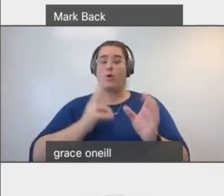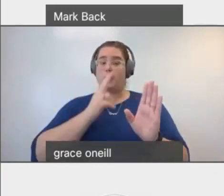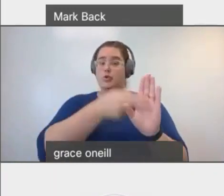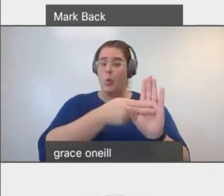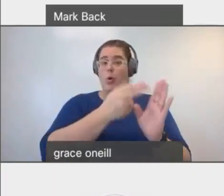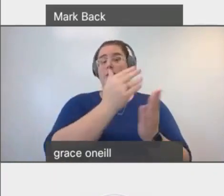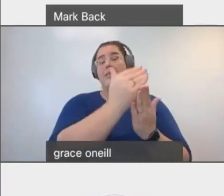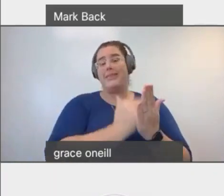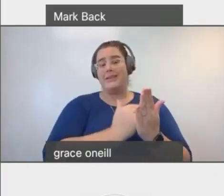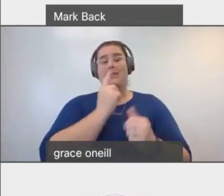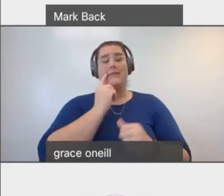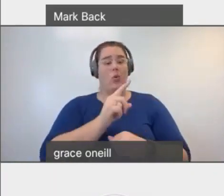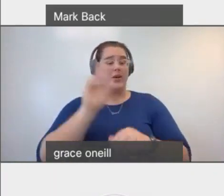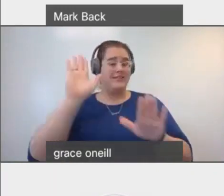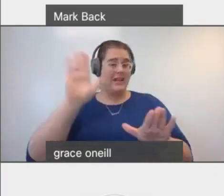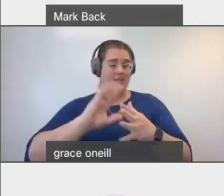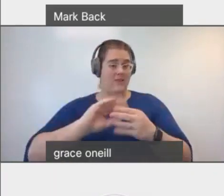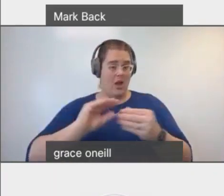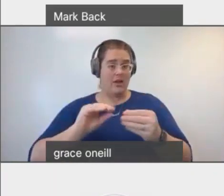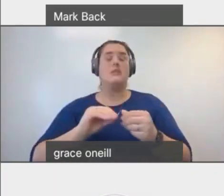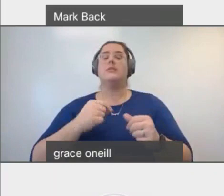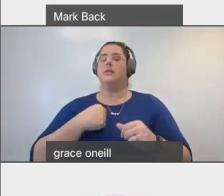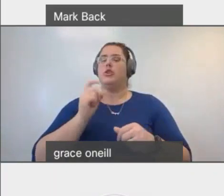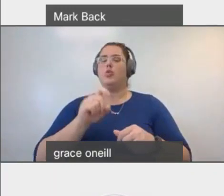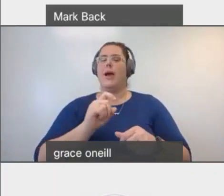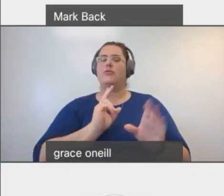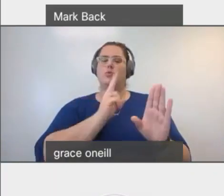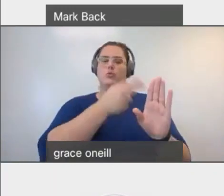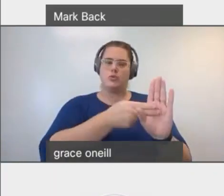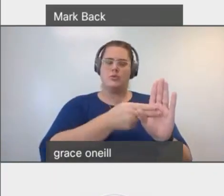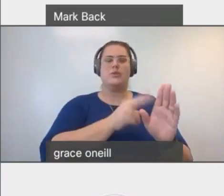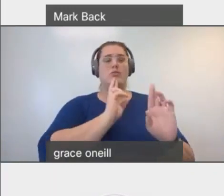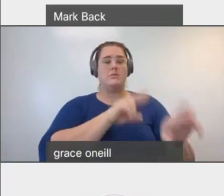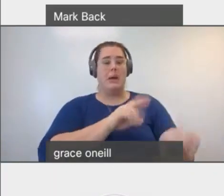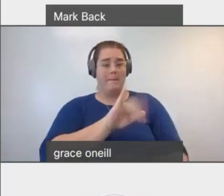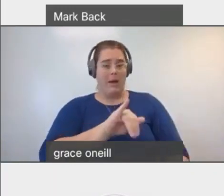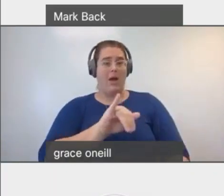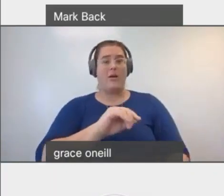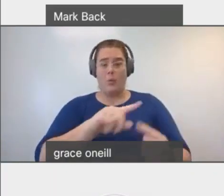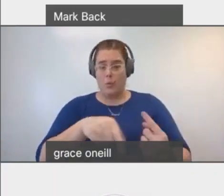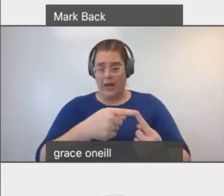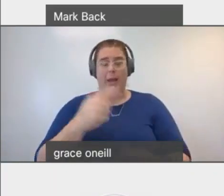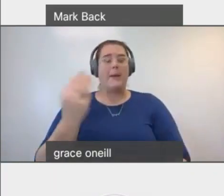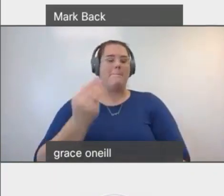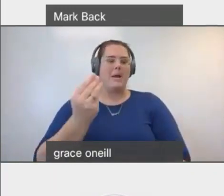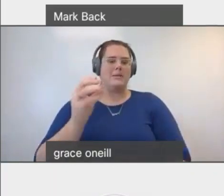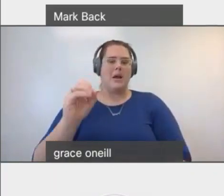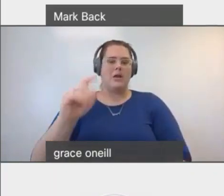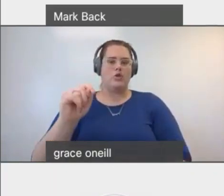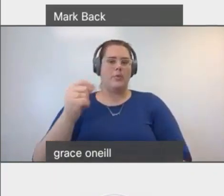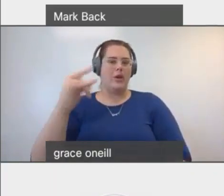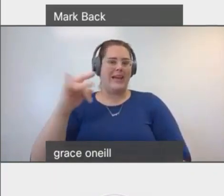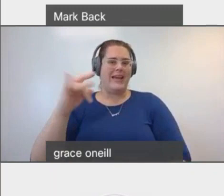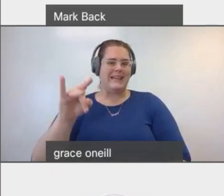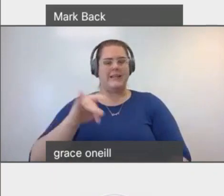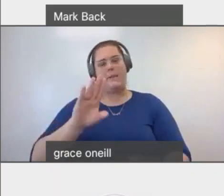for getting your name on the list to testify is Monday, October 18th. That's this coming Monday by the end of the